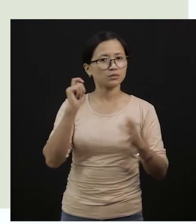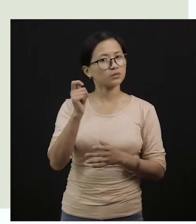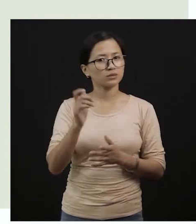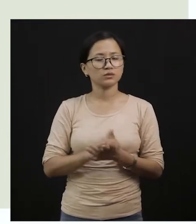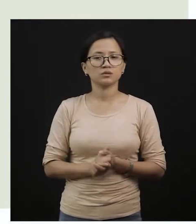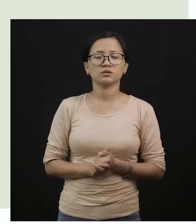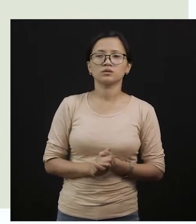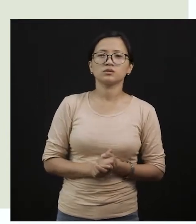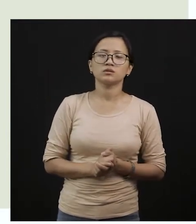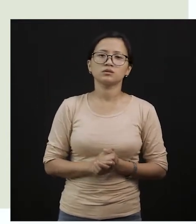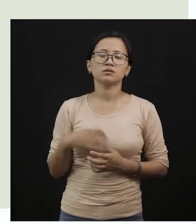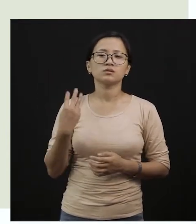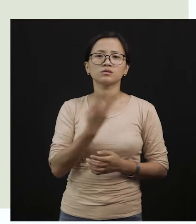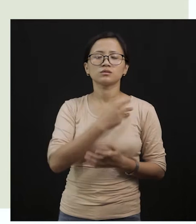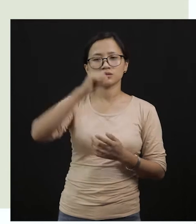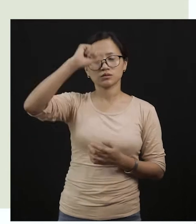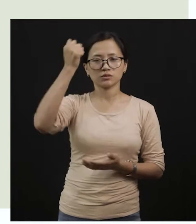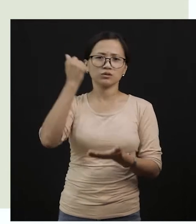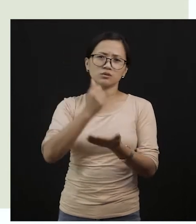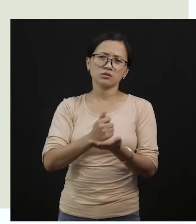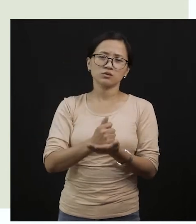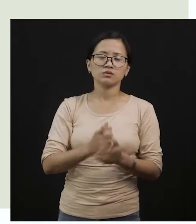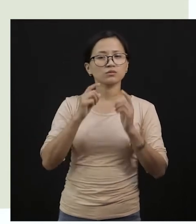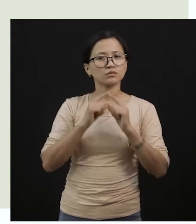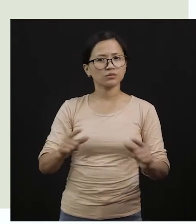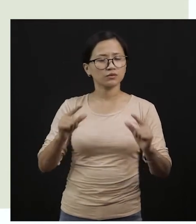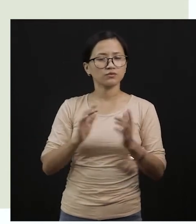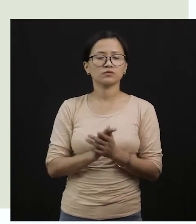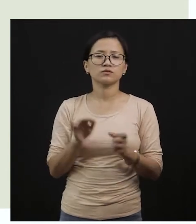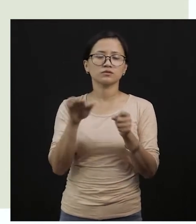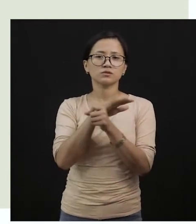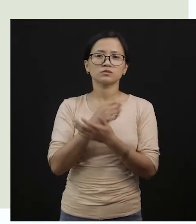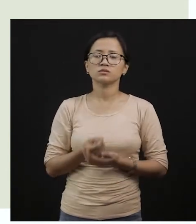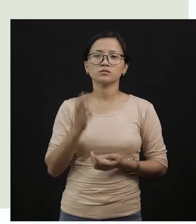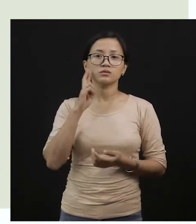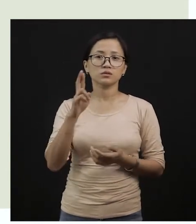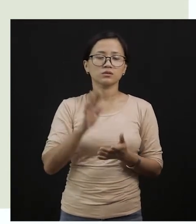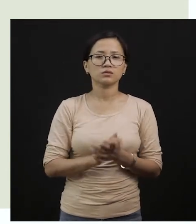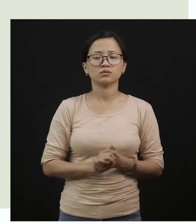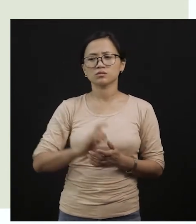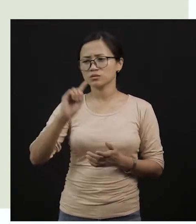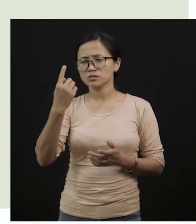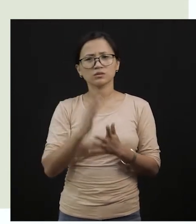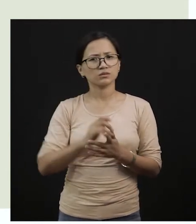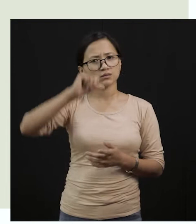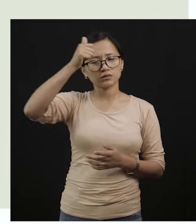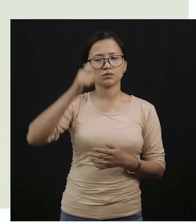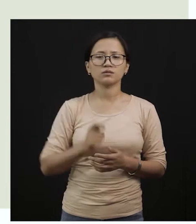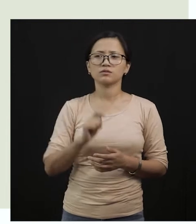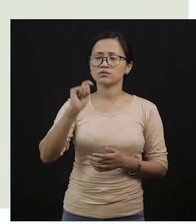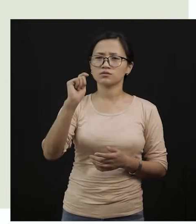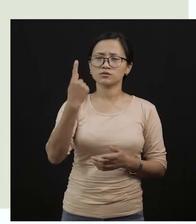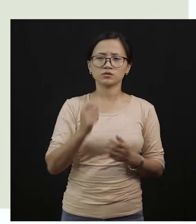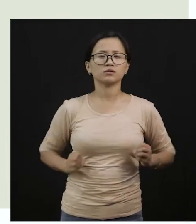done a lot of things that we, the Indians, should be grateful to her. But now it's not only in India. She first started her work